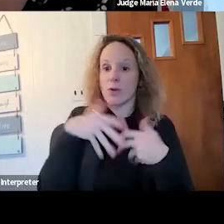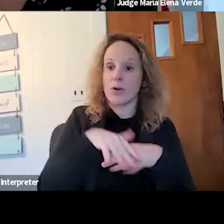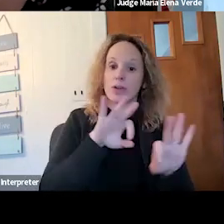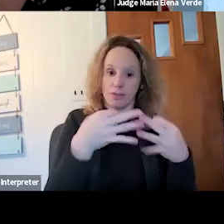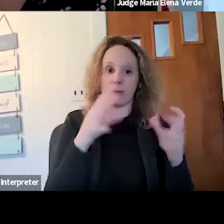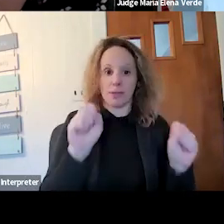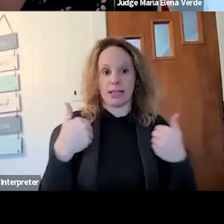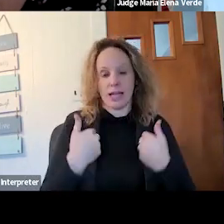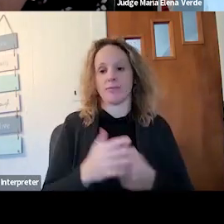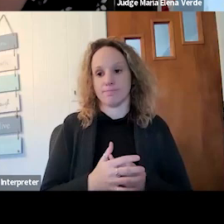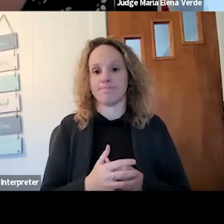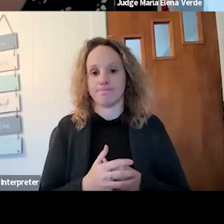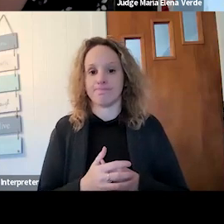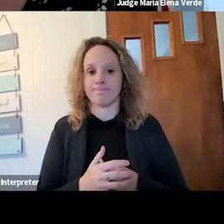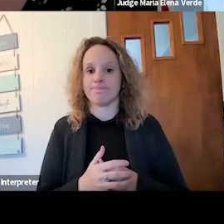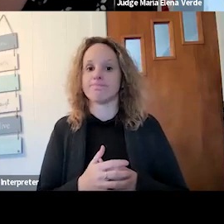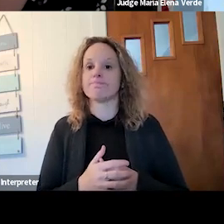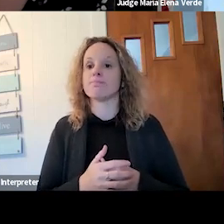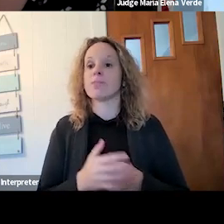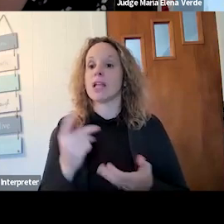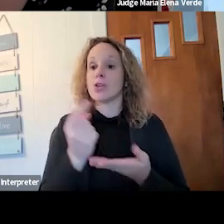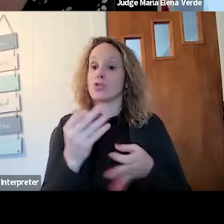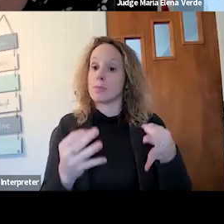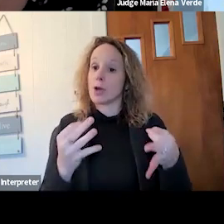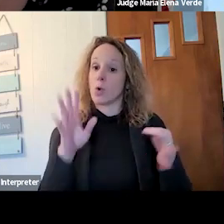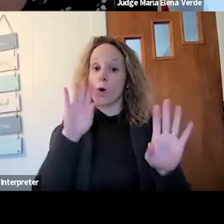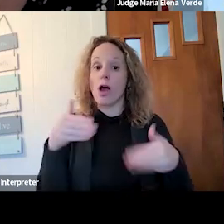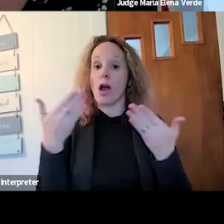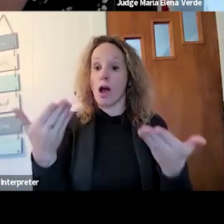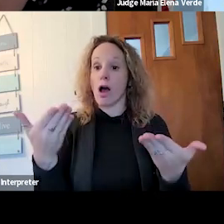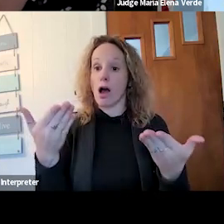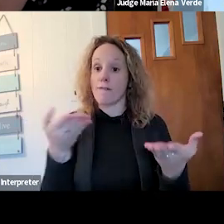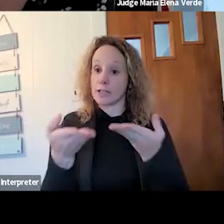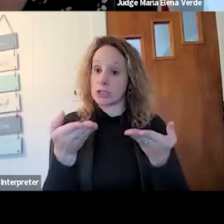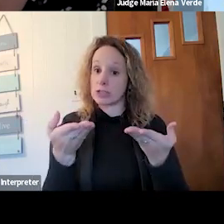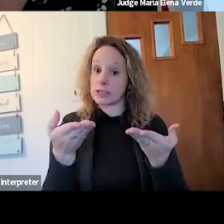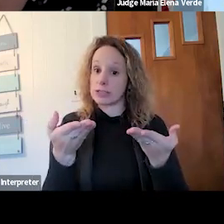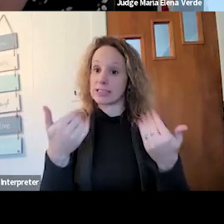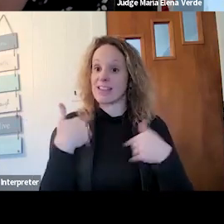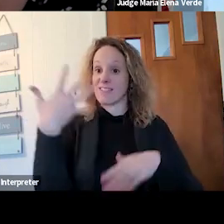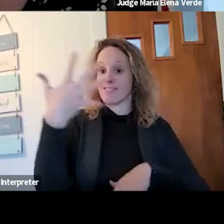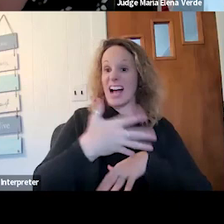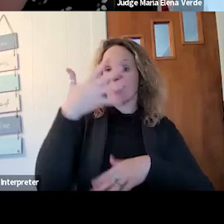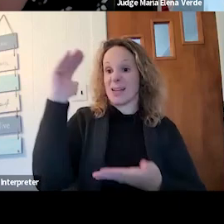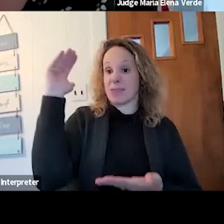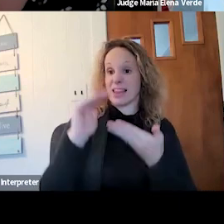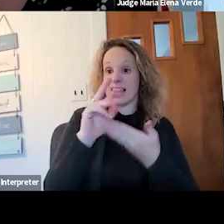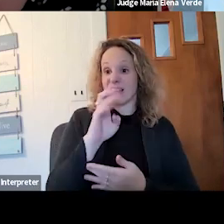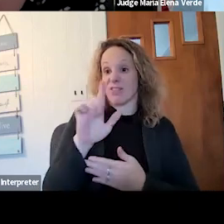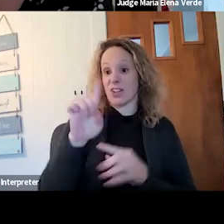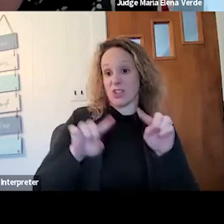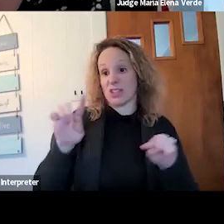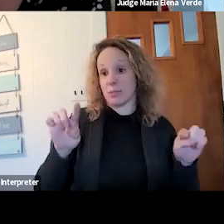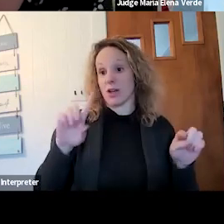have. Treatment courts also that offered these types of services had 5 times less racial disparities